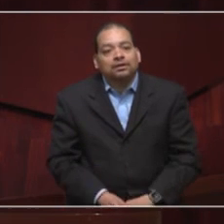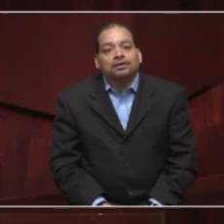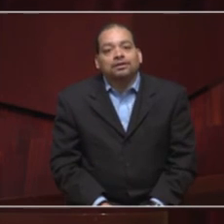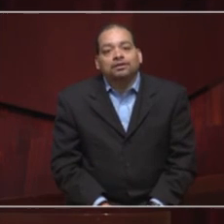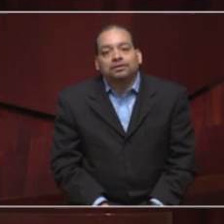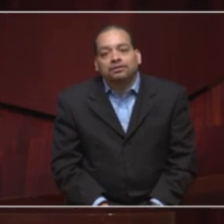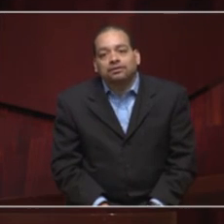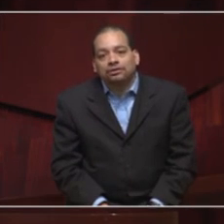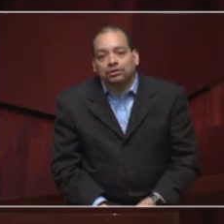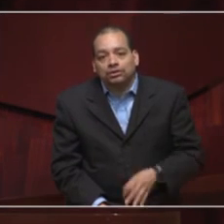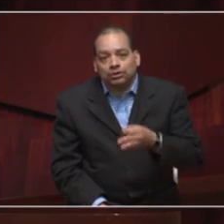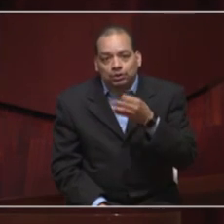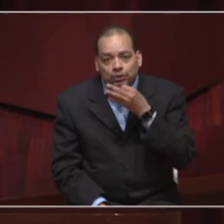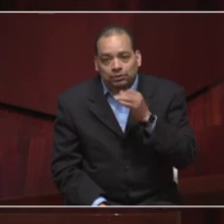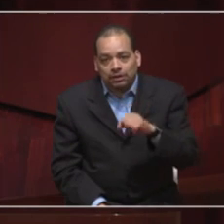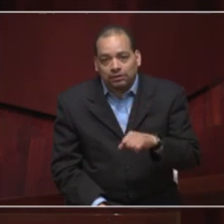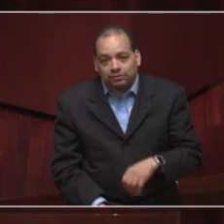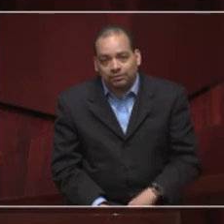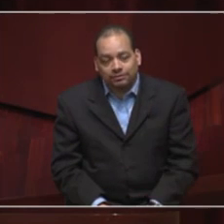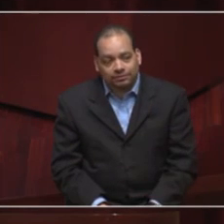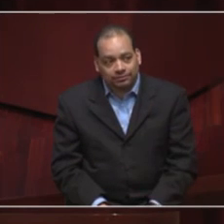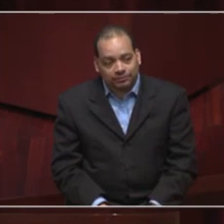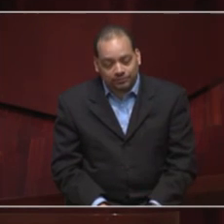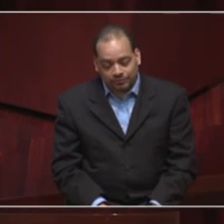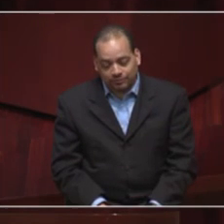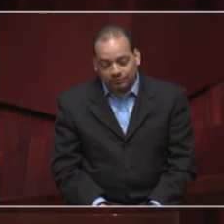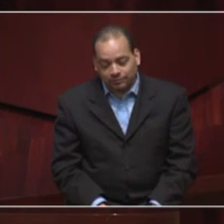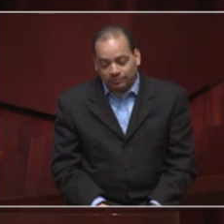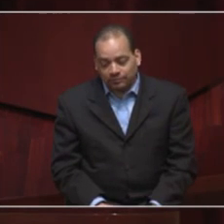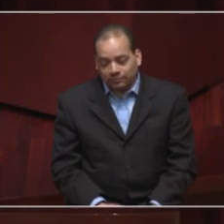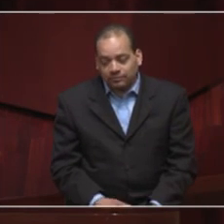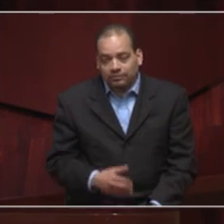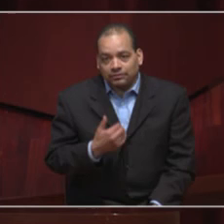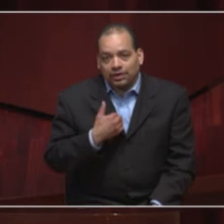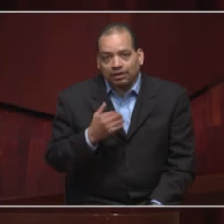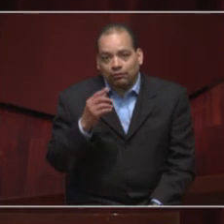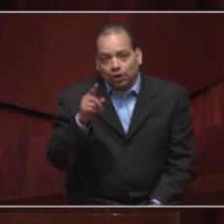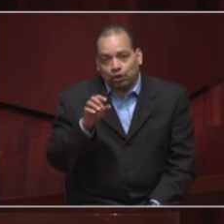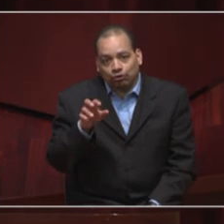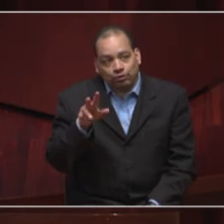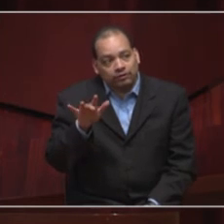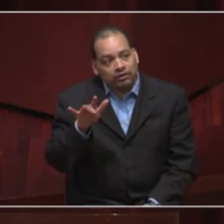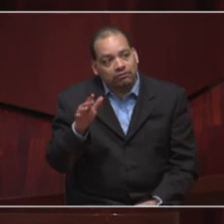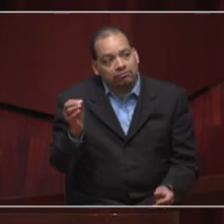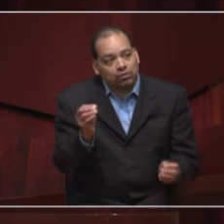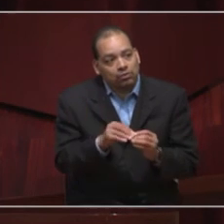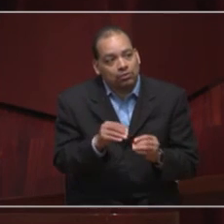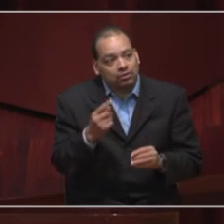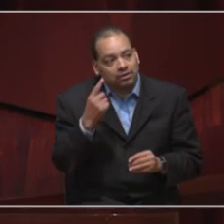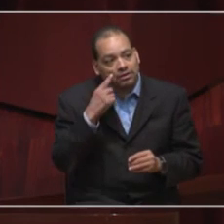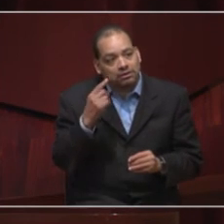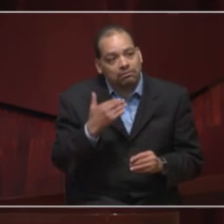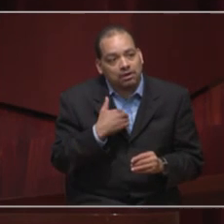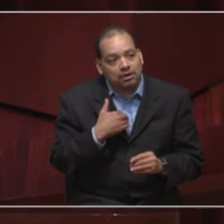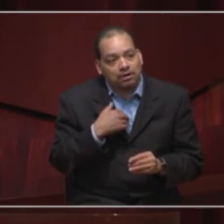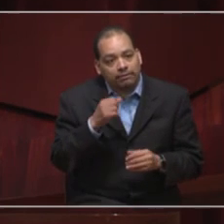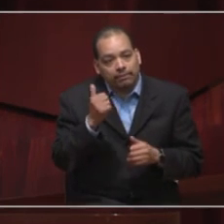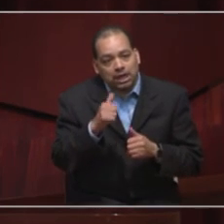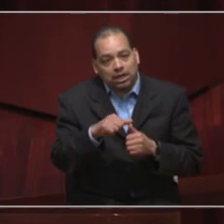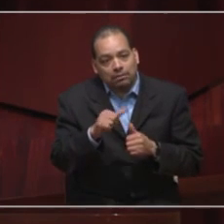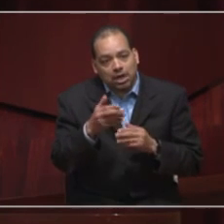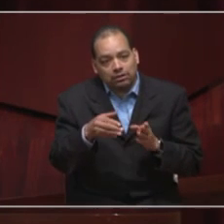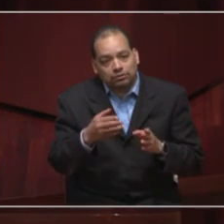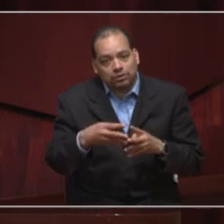Sooner the better, I think, because, like I said, I've got about 125 to go, and I bet my mailbox is going to light up